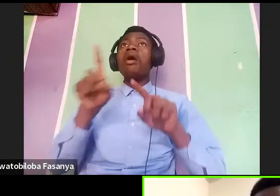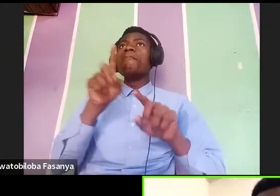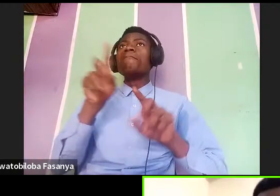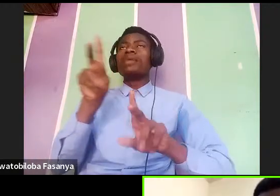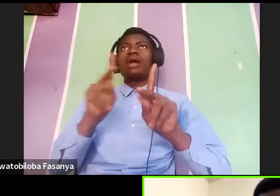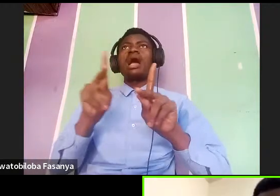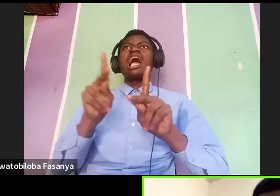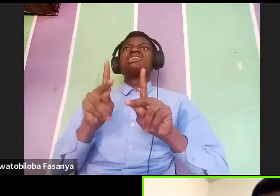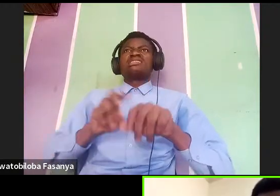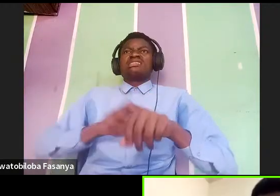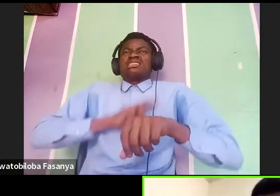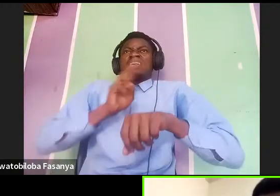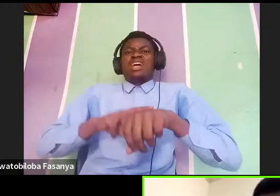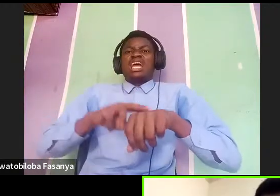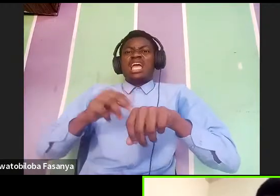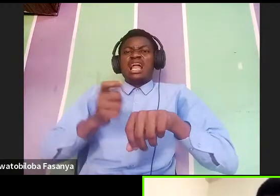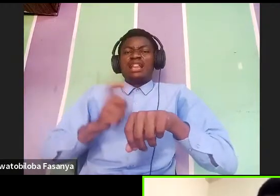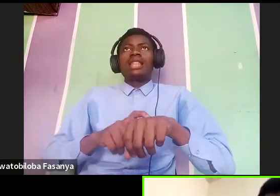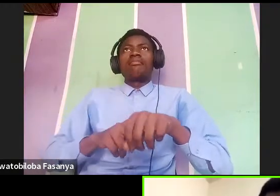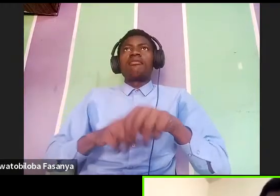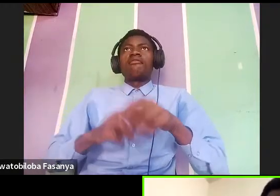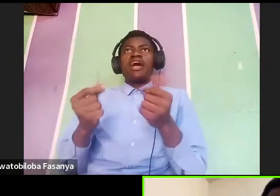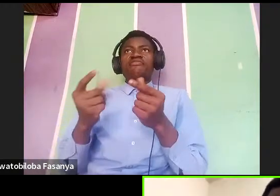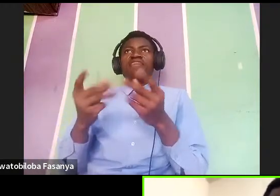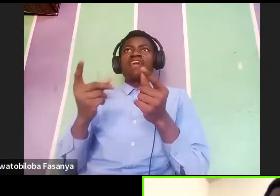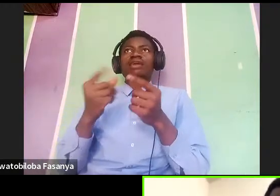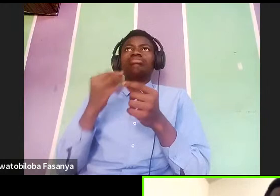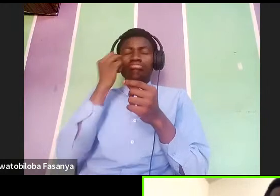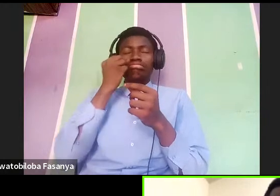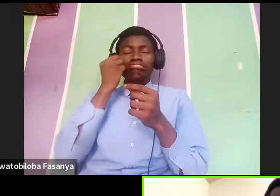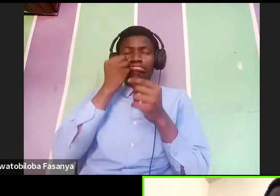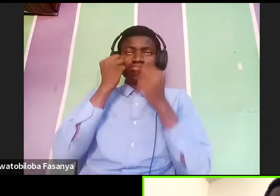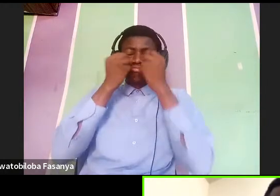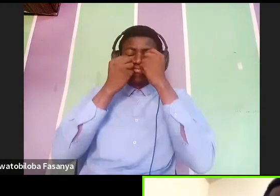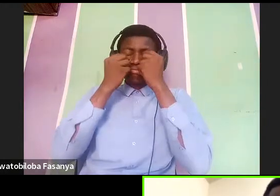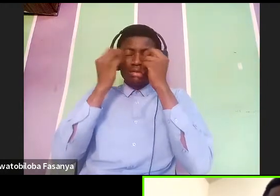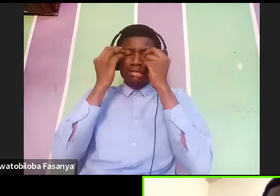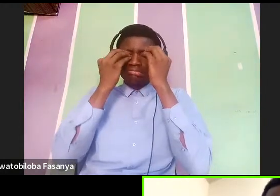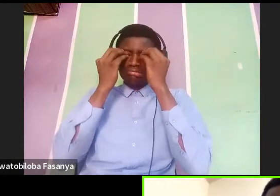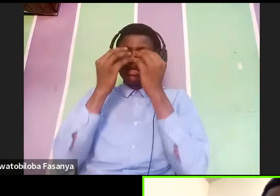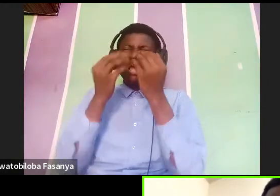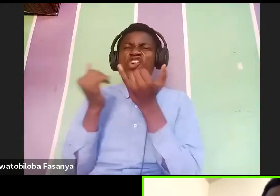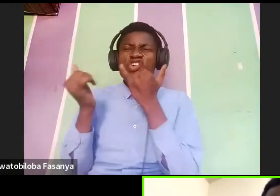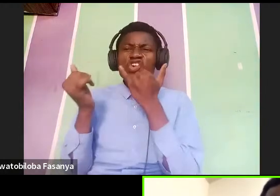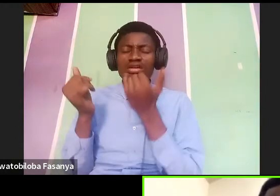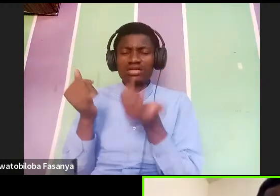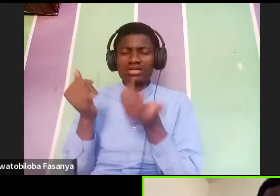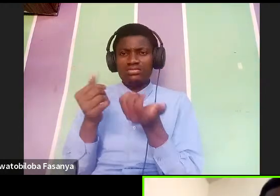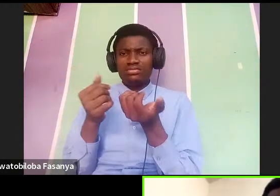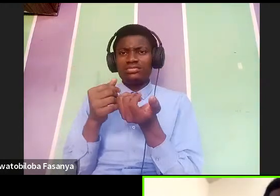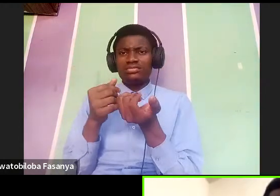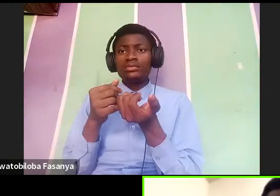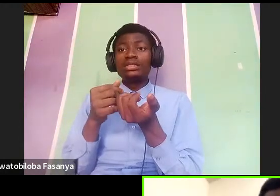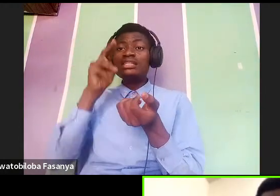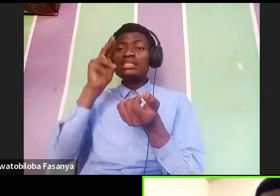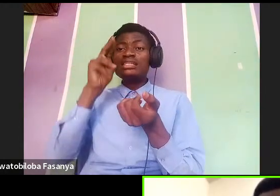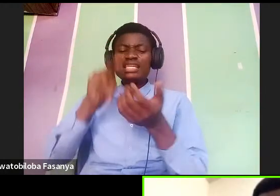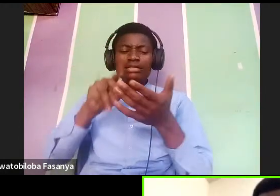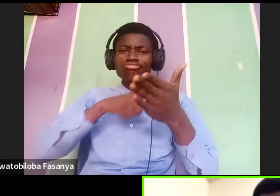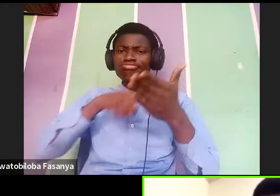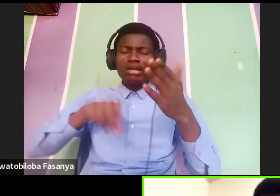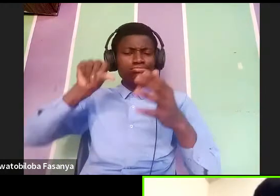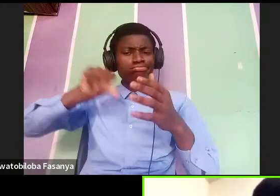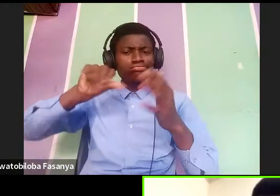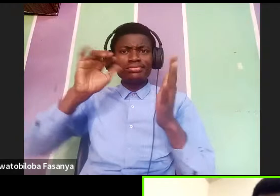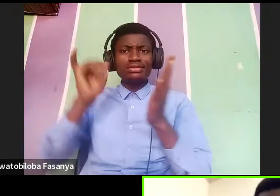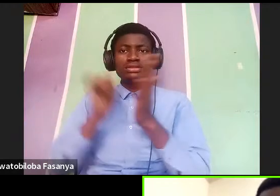discouraged is, even with coronavirus at the moment, we're advising people, careful with the way you use your hands to touch